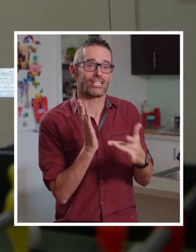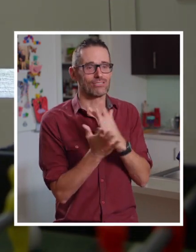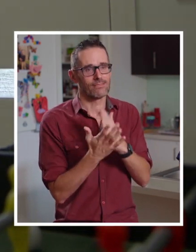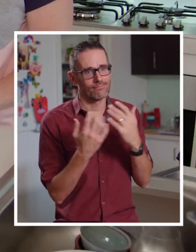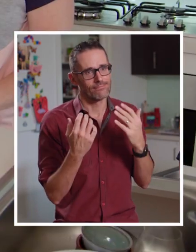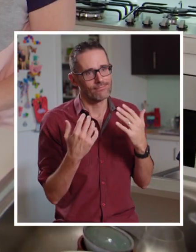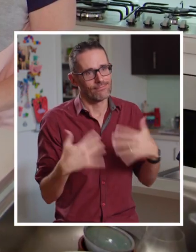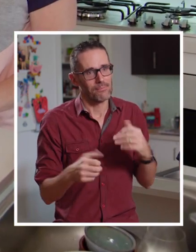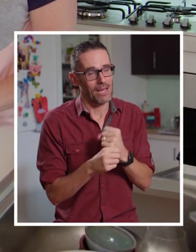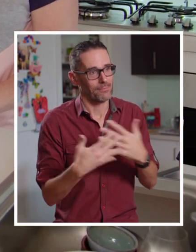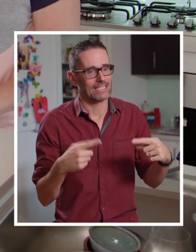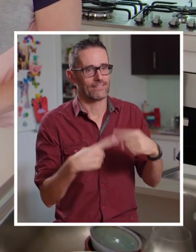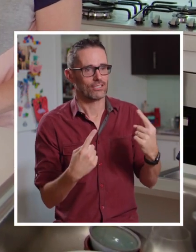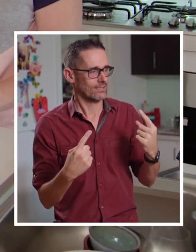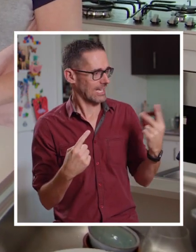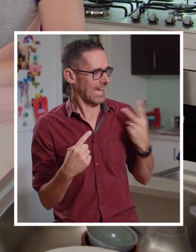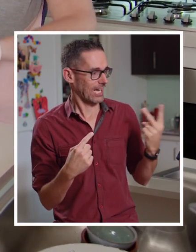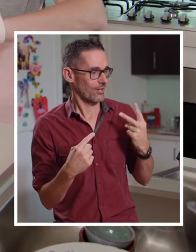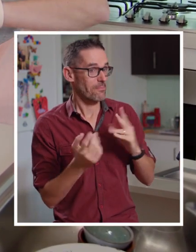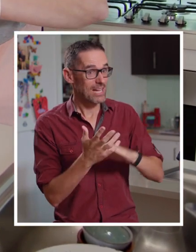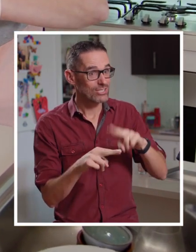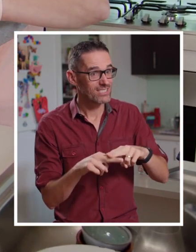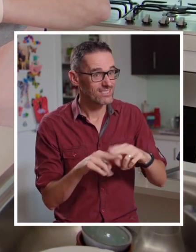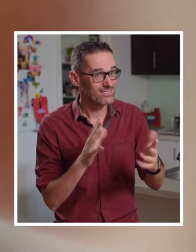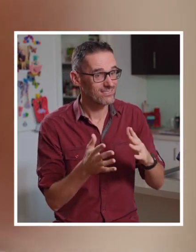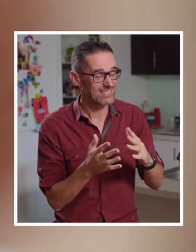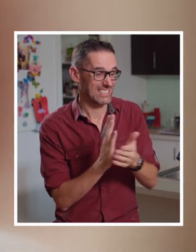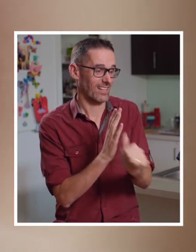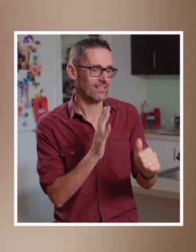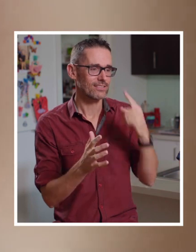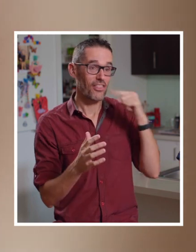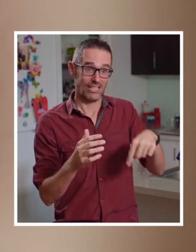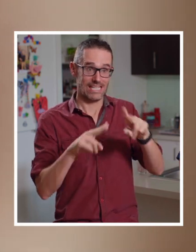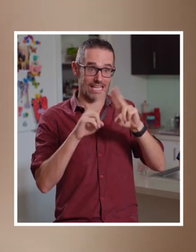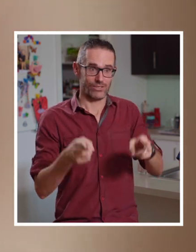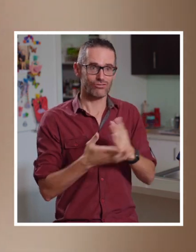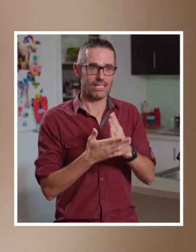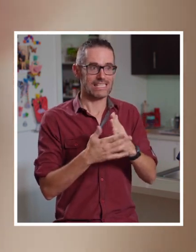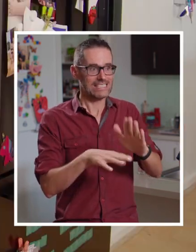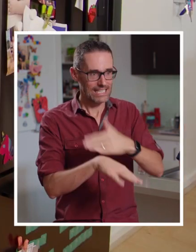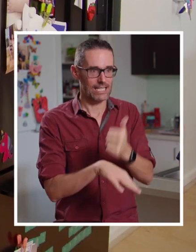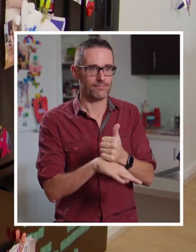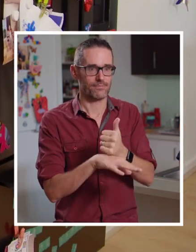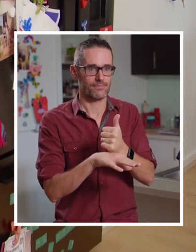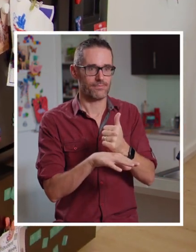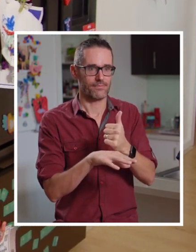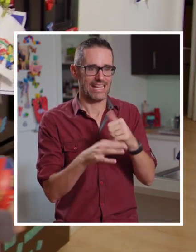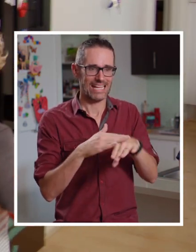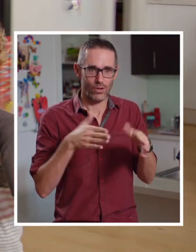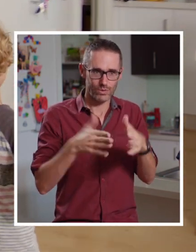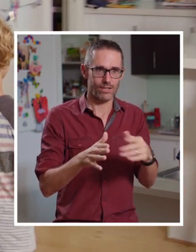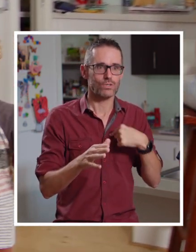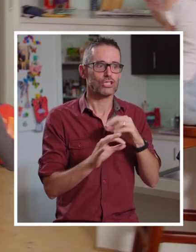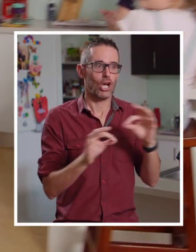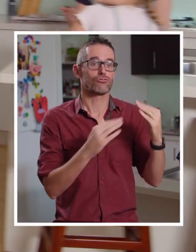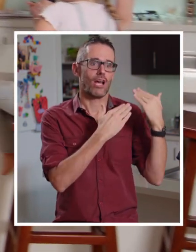I think technology is really, it's made a big difference in our lives as parents. So this house is actually set up in a way that